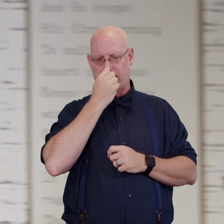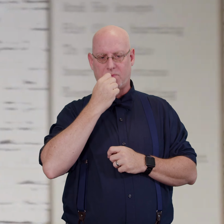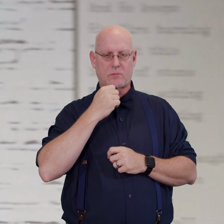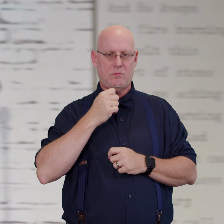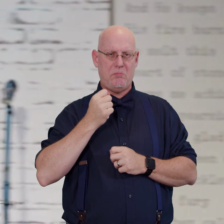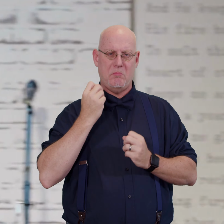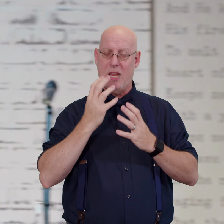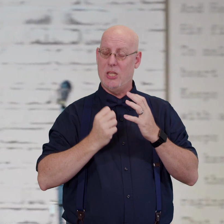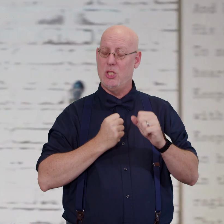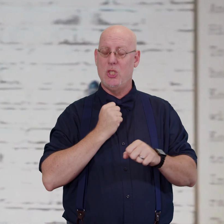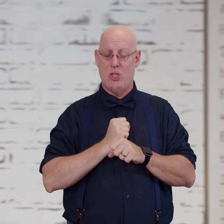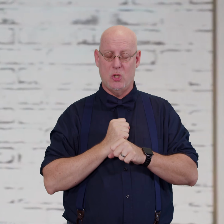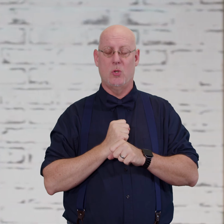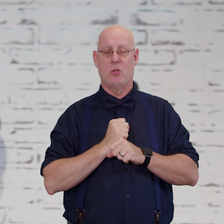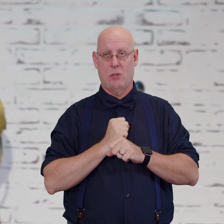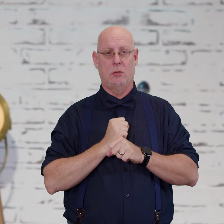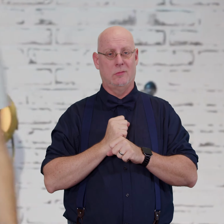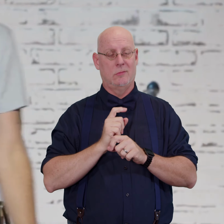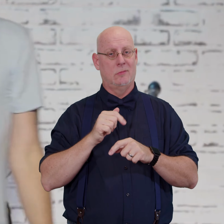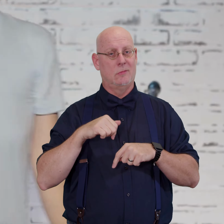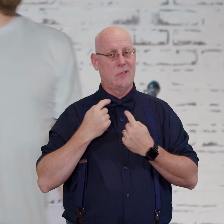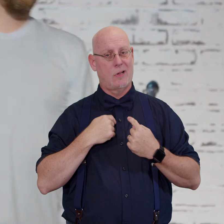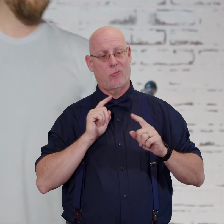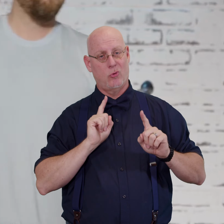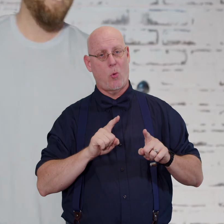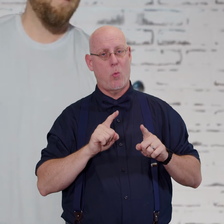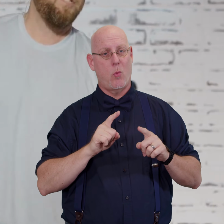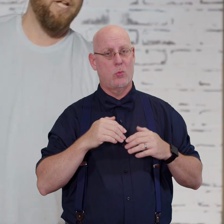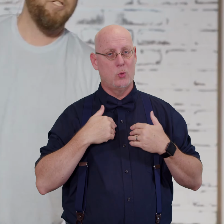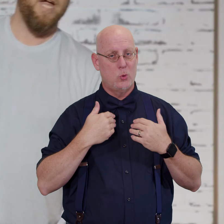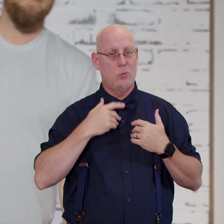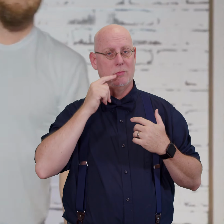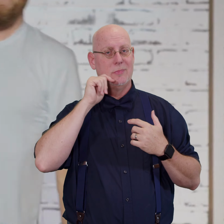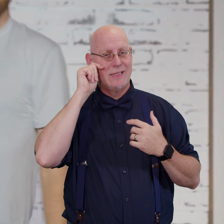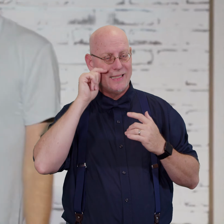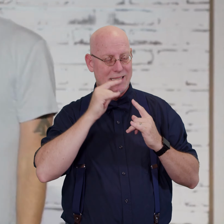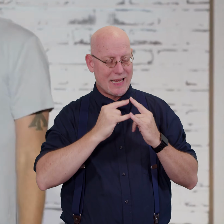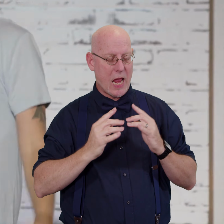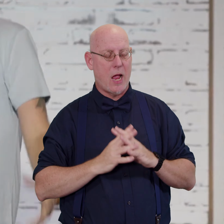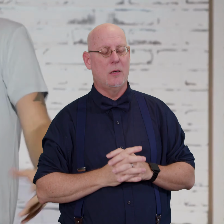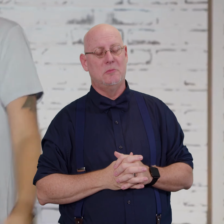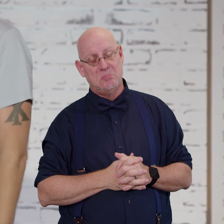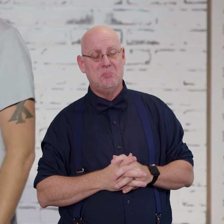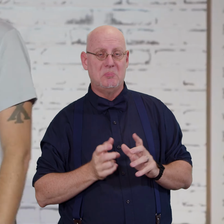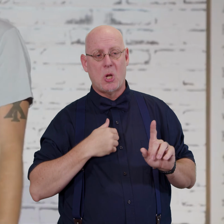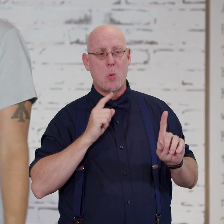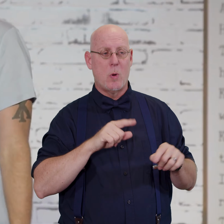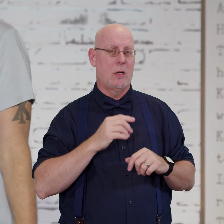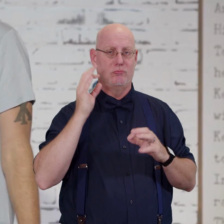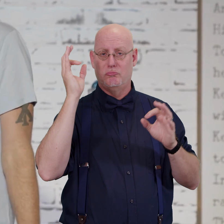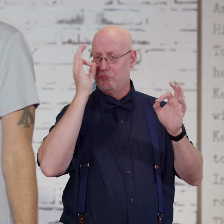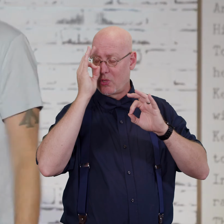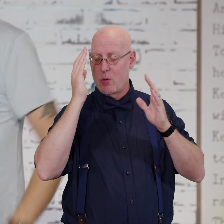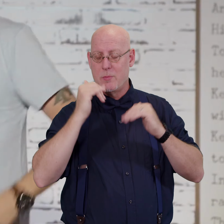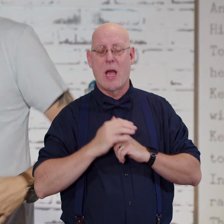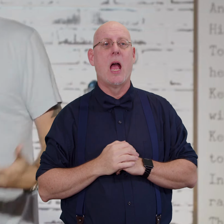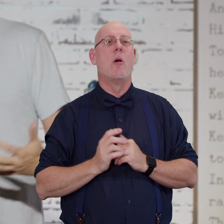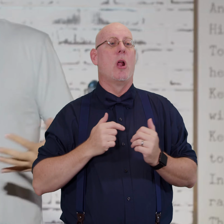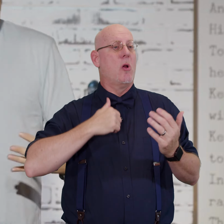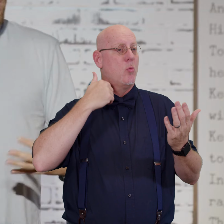been years since I had been to a student life camp, teenage camp. And so I went, didn't know what to expect,